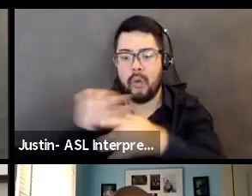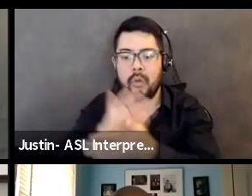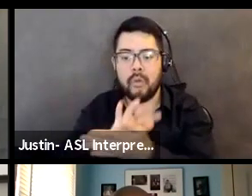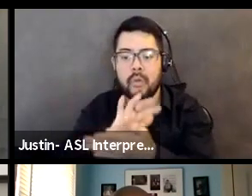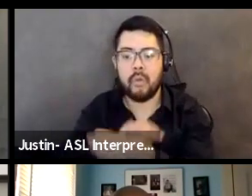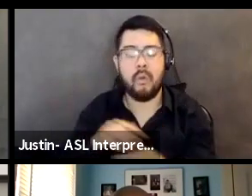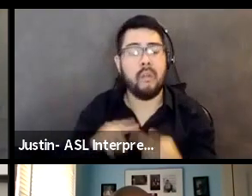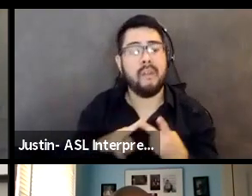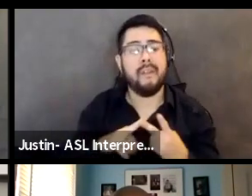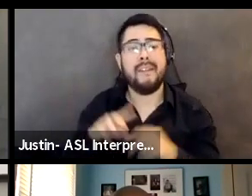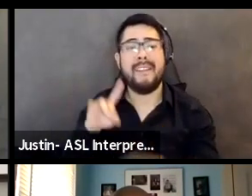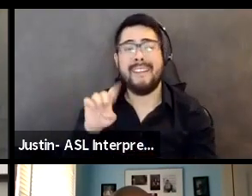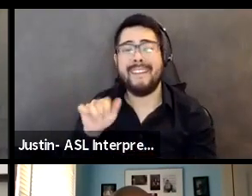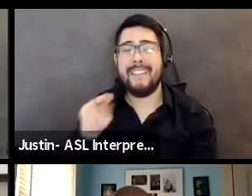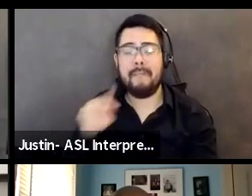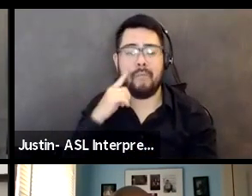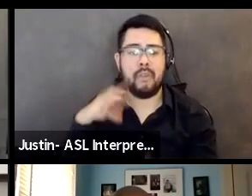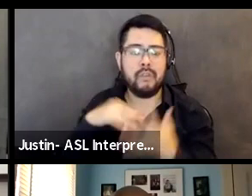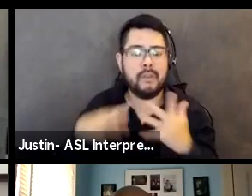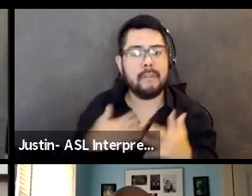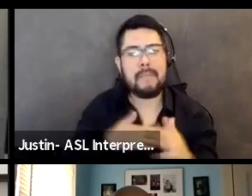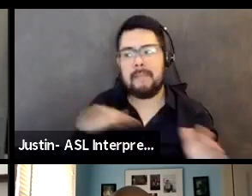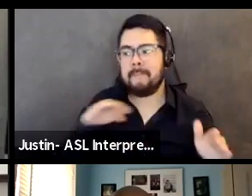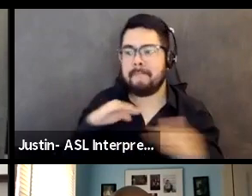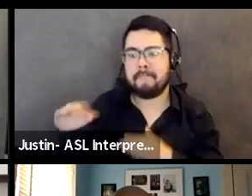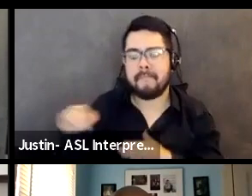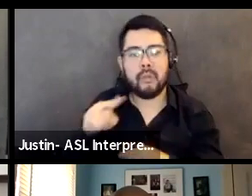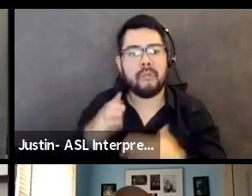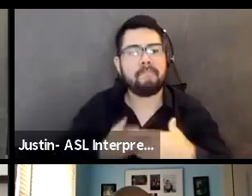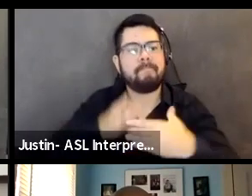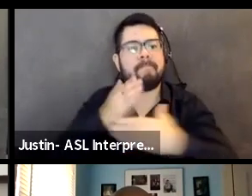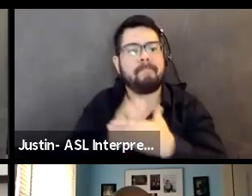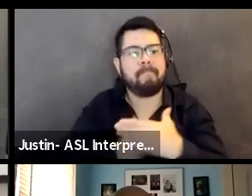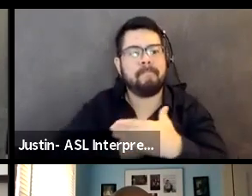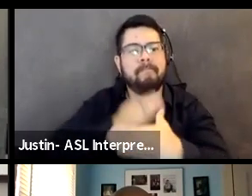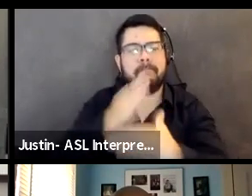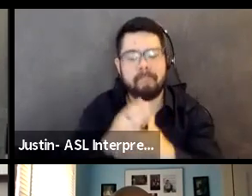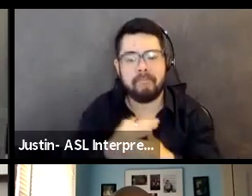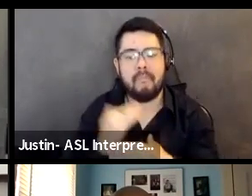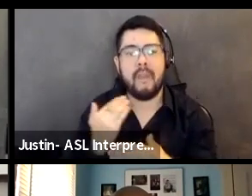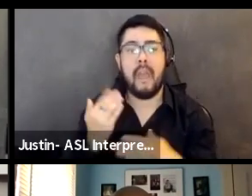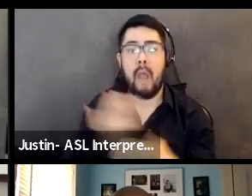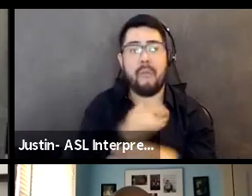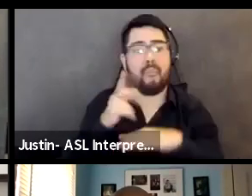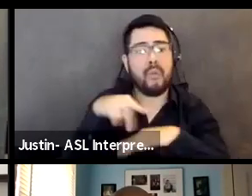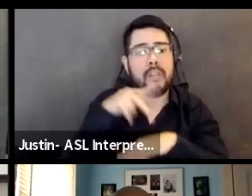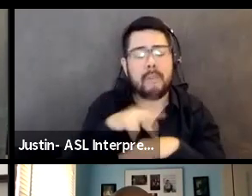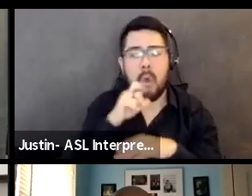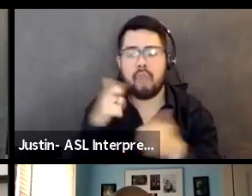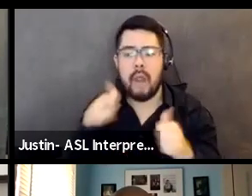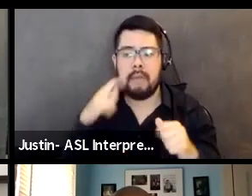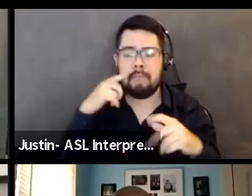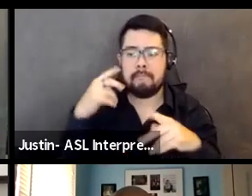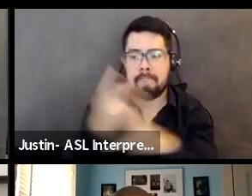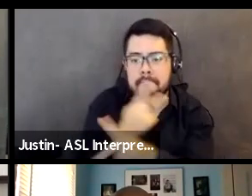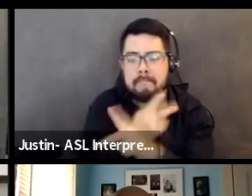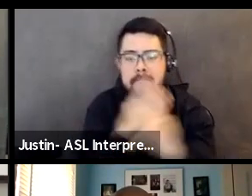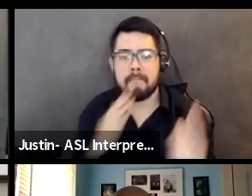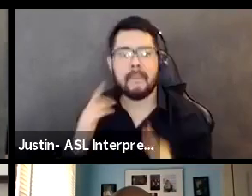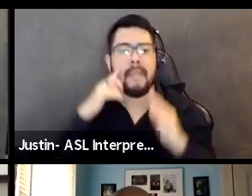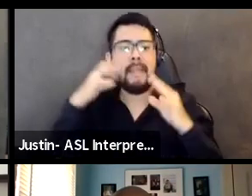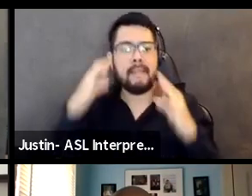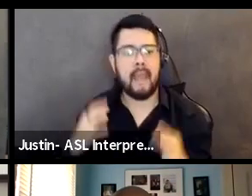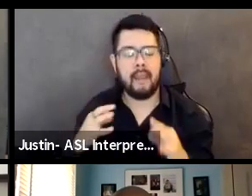of students too step aside and stop getting getting in the way of principals making those decisions in partnership with their